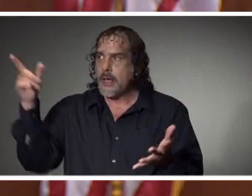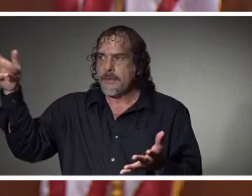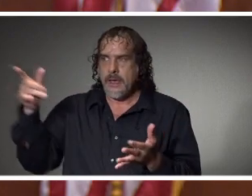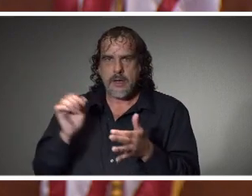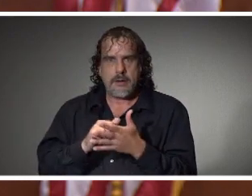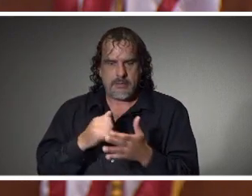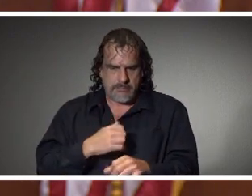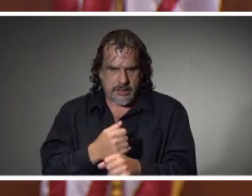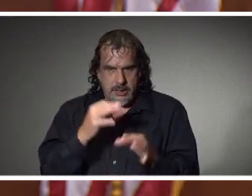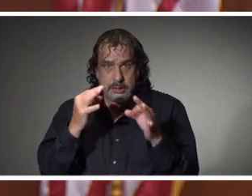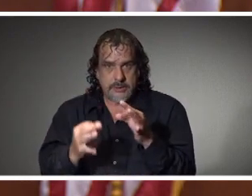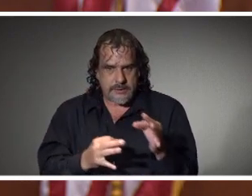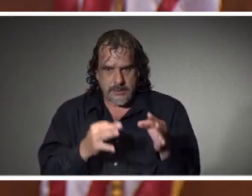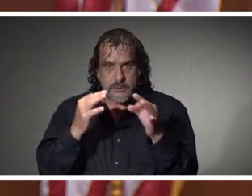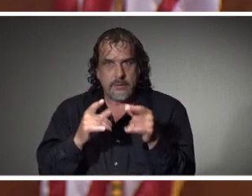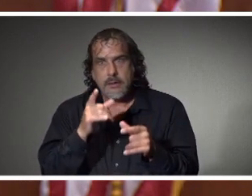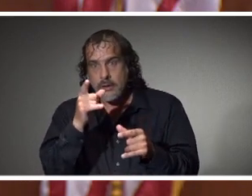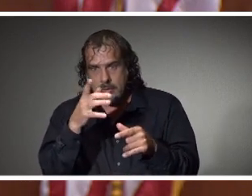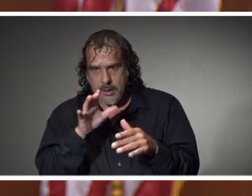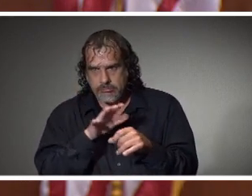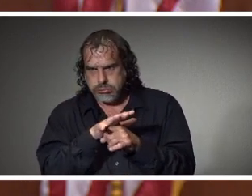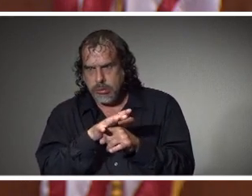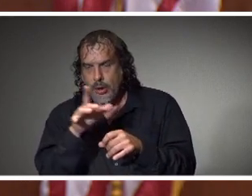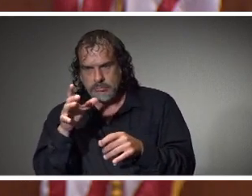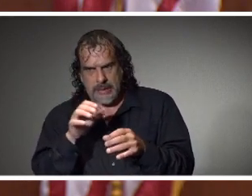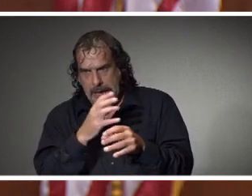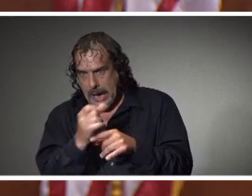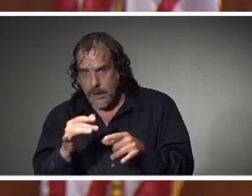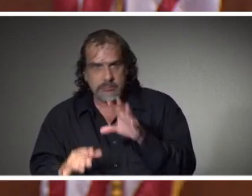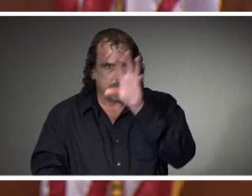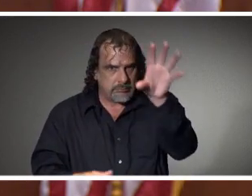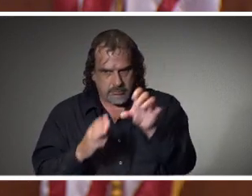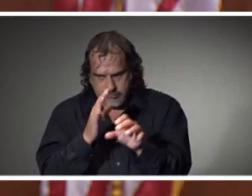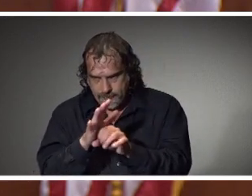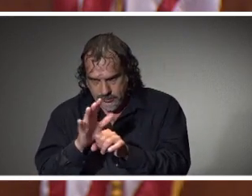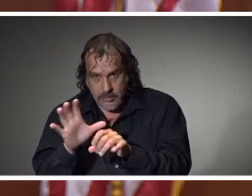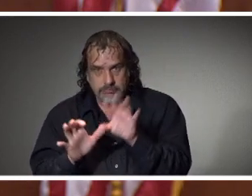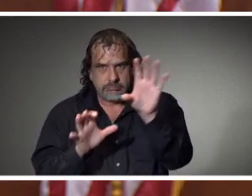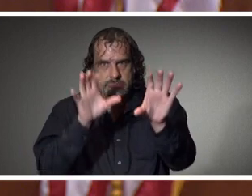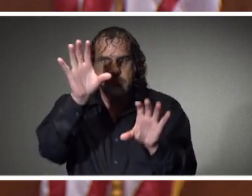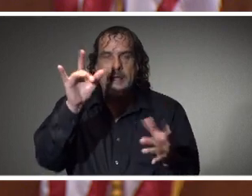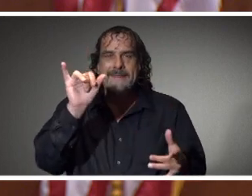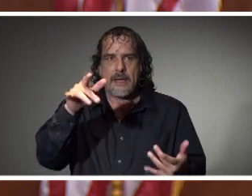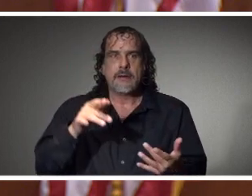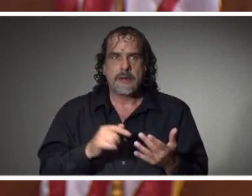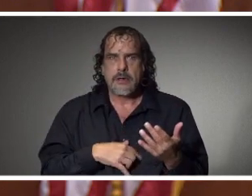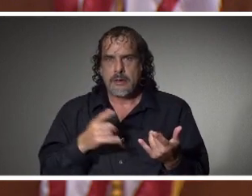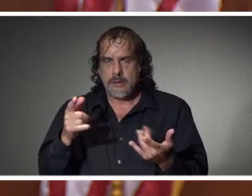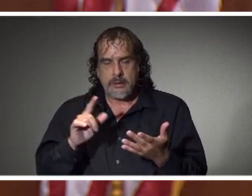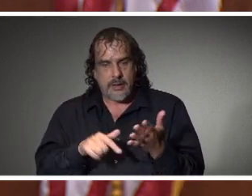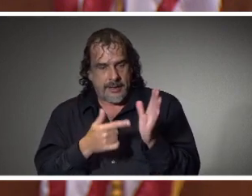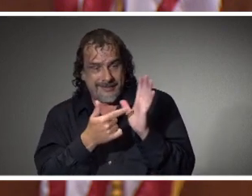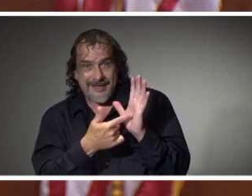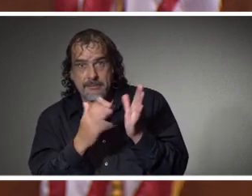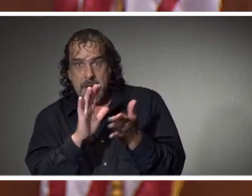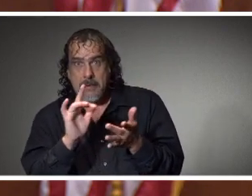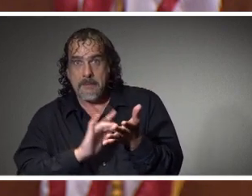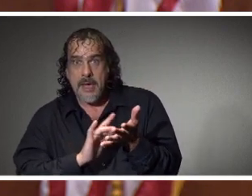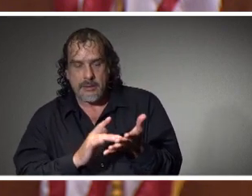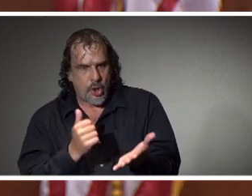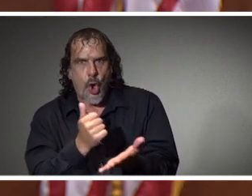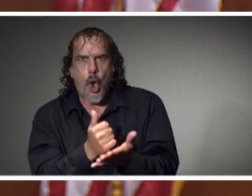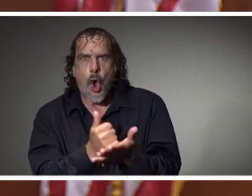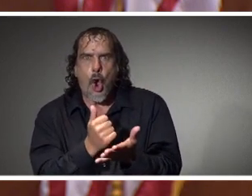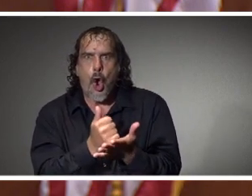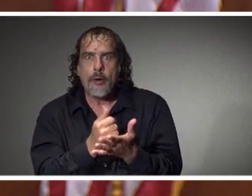to how they distribute remdesivir, for instance, which is a drug that helps a lot of